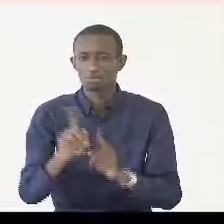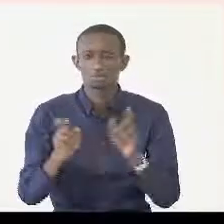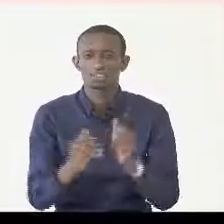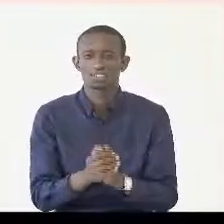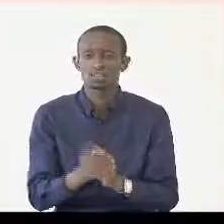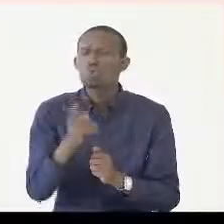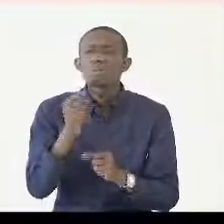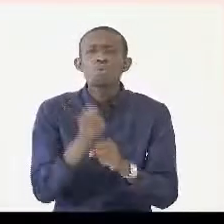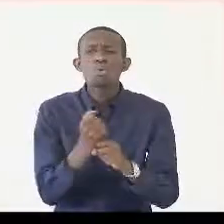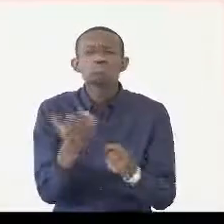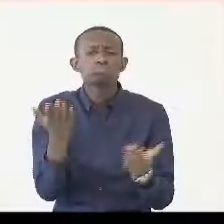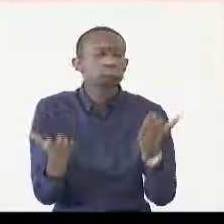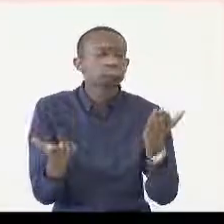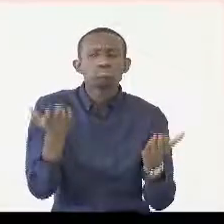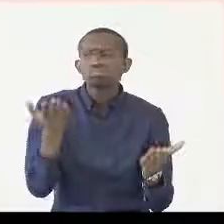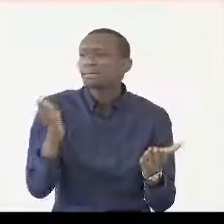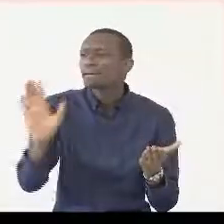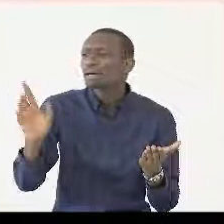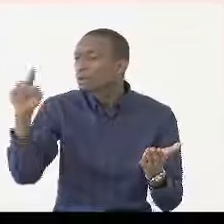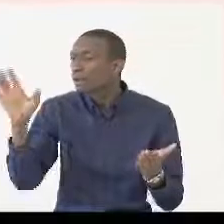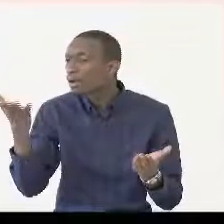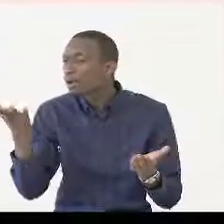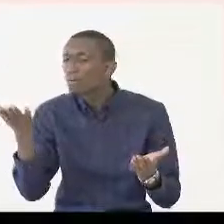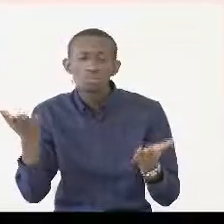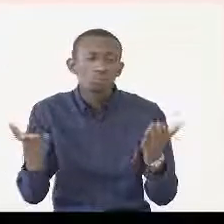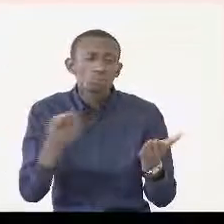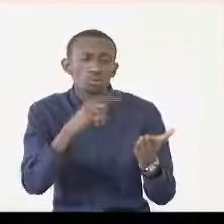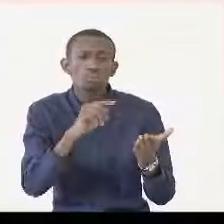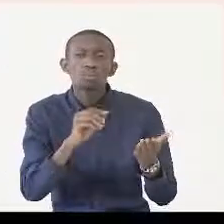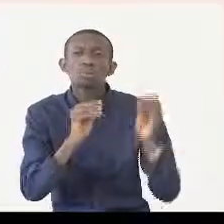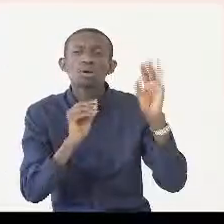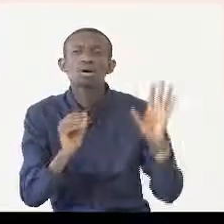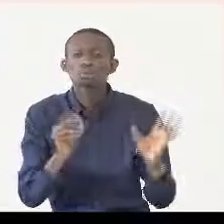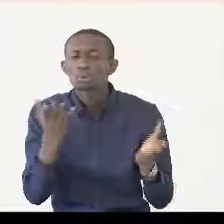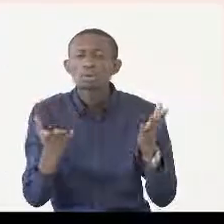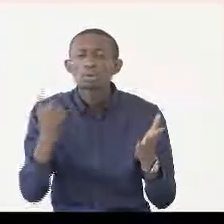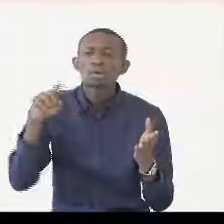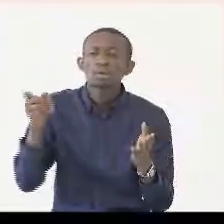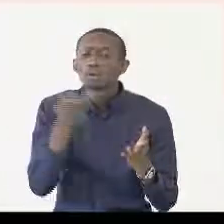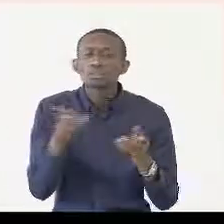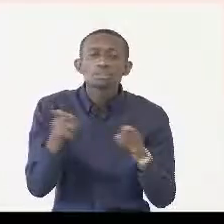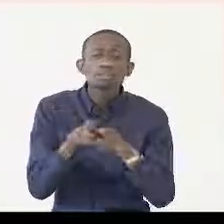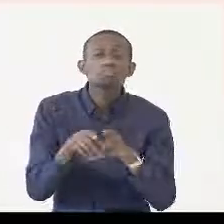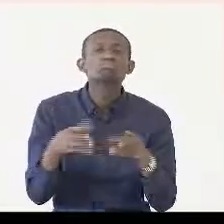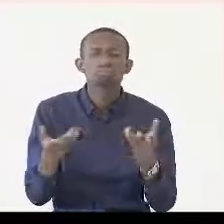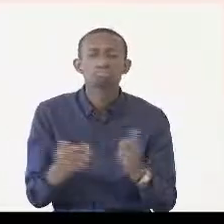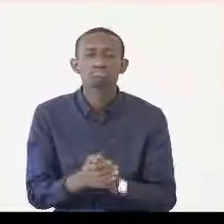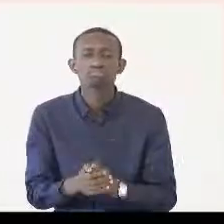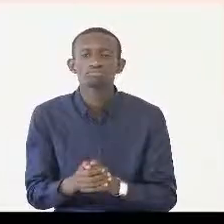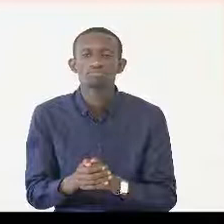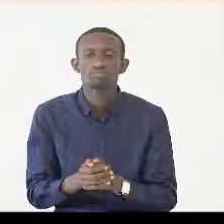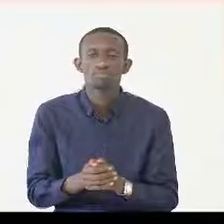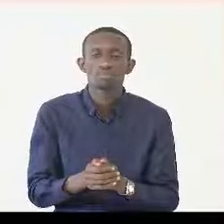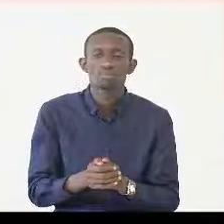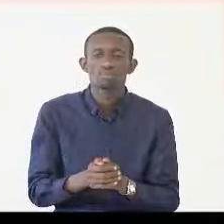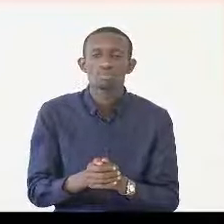the answers with what you have determined, okay? And another objective number 2 is to solve problems